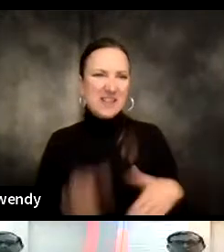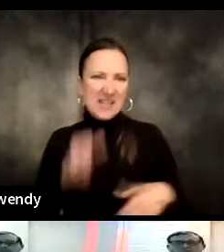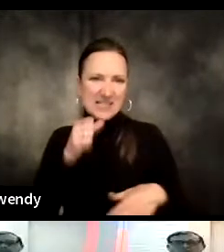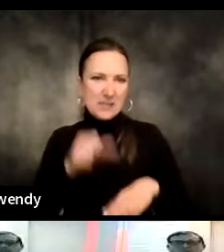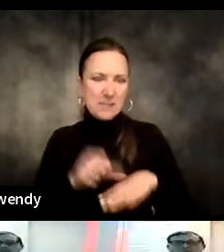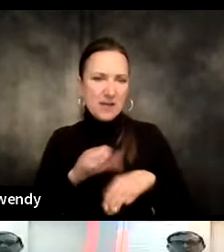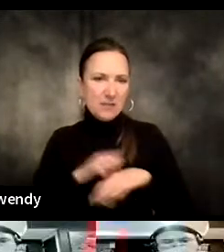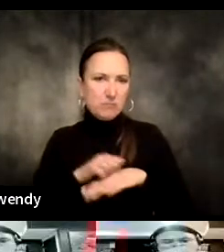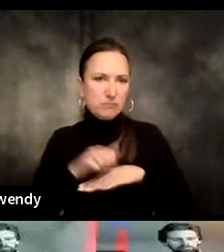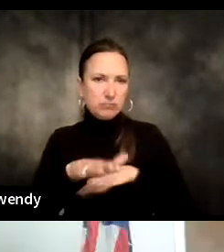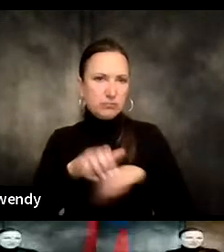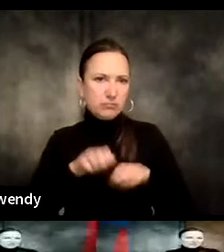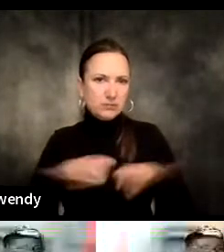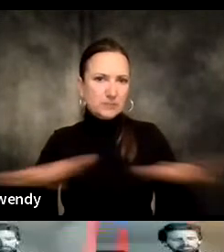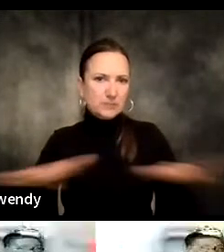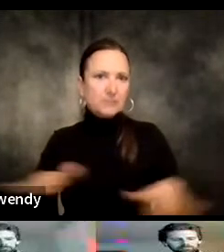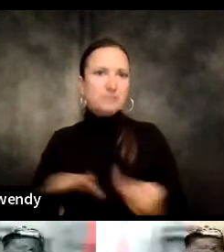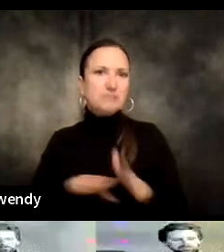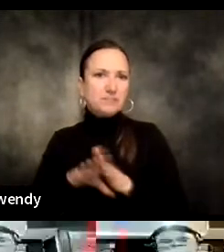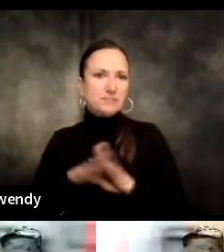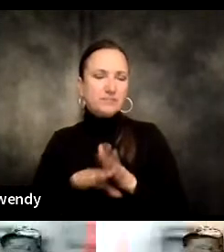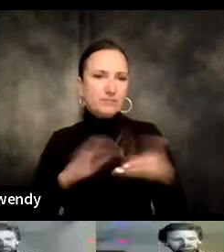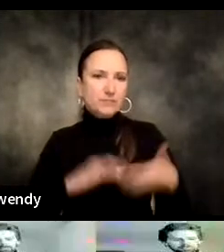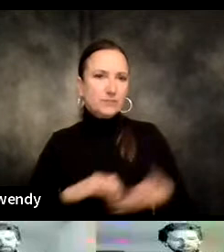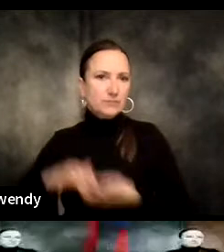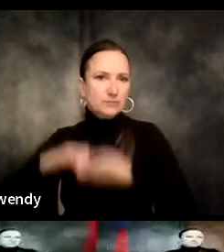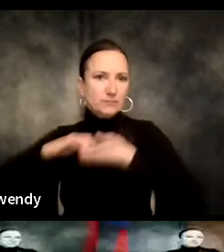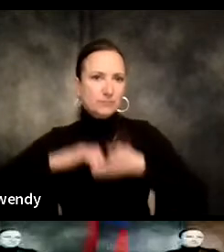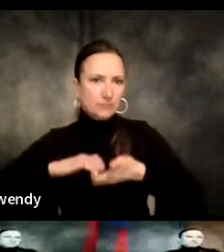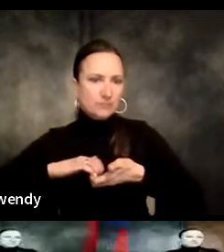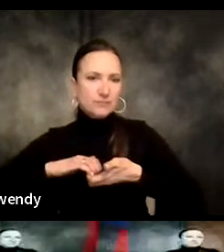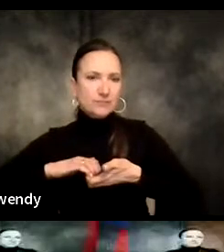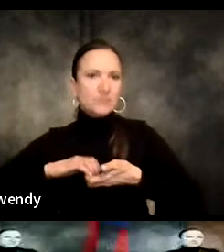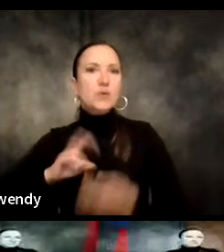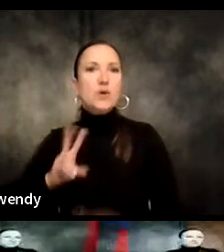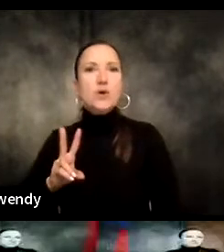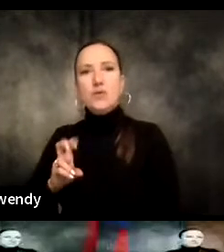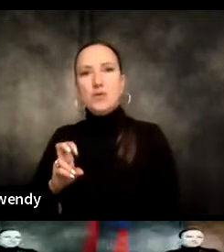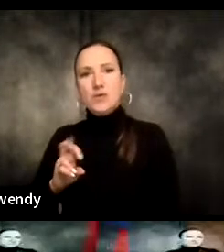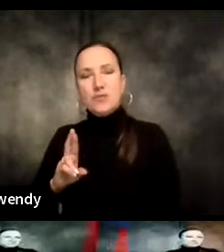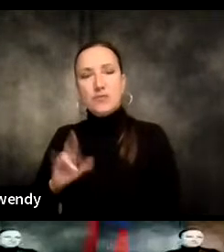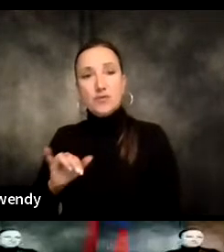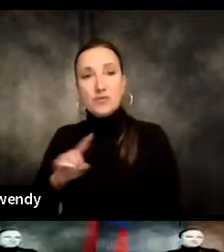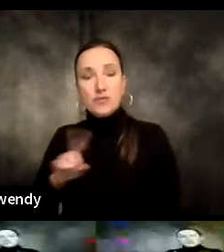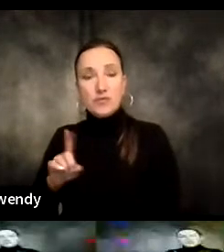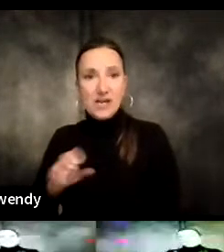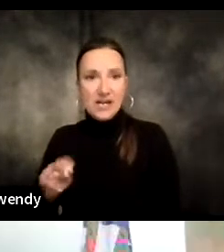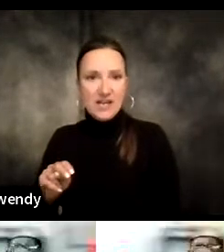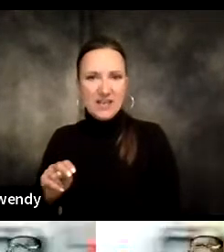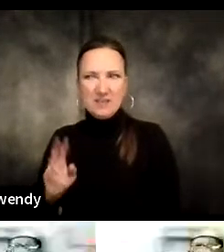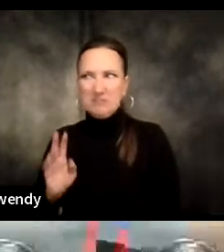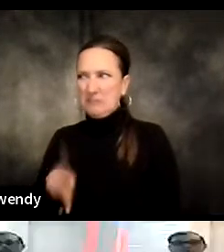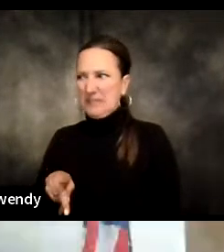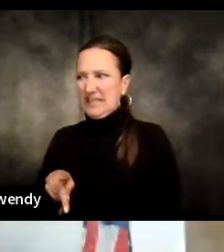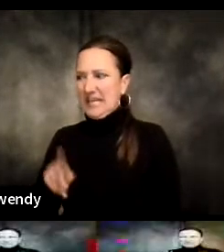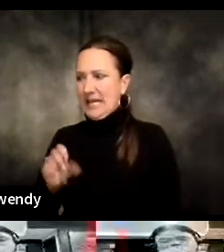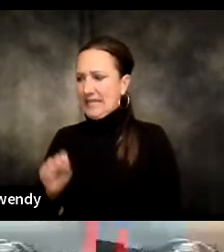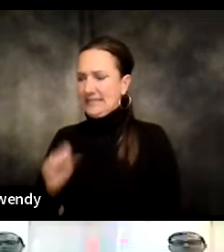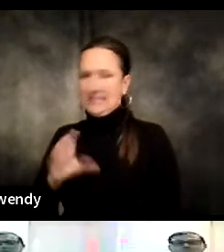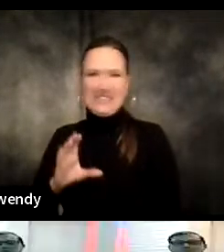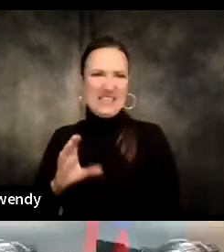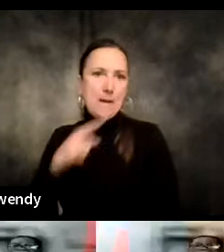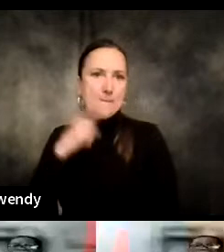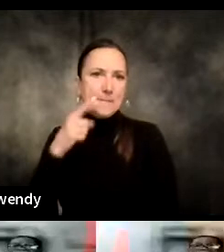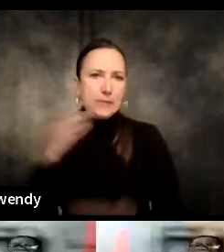that matter. We are developing a partnership with Verizon, PSC, which is the Public Service